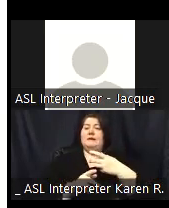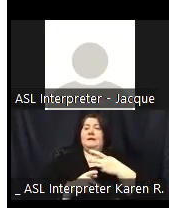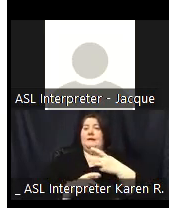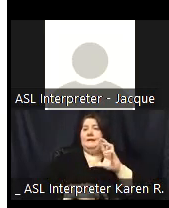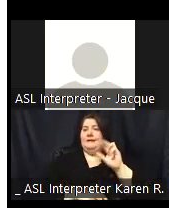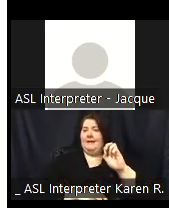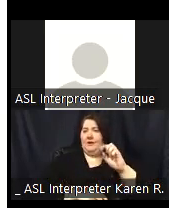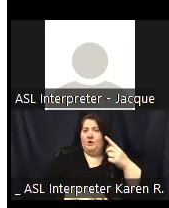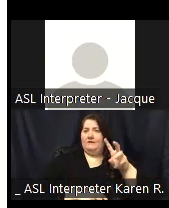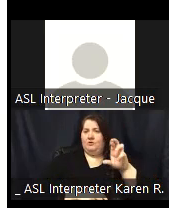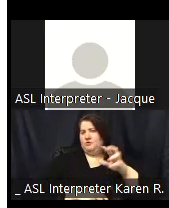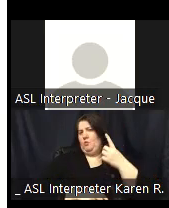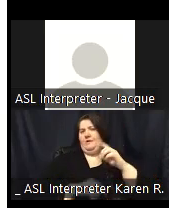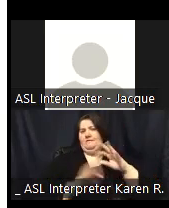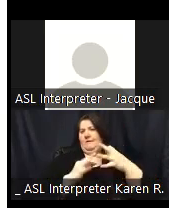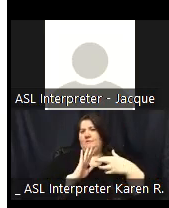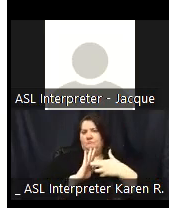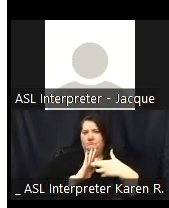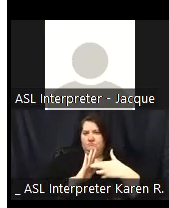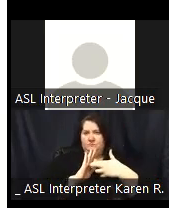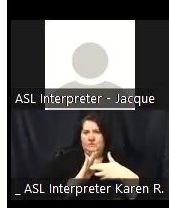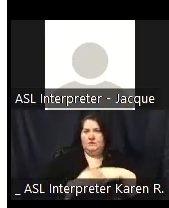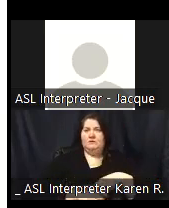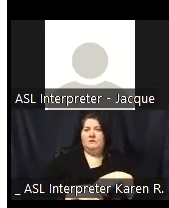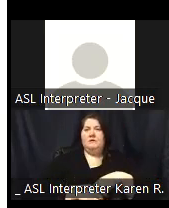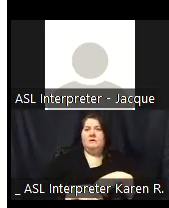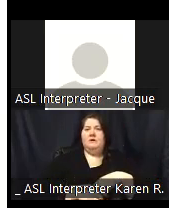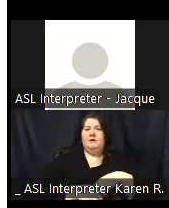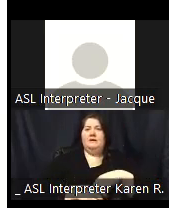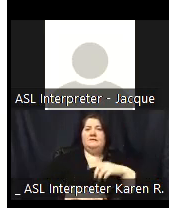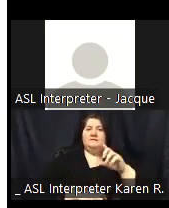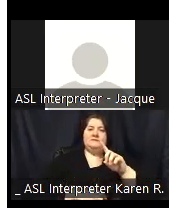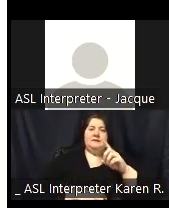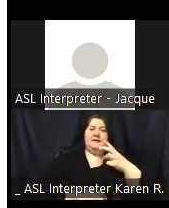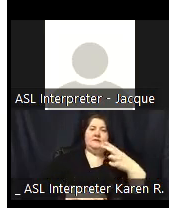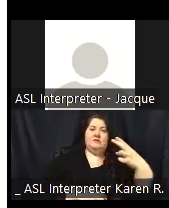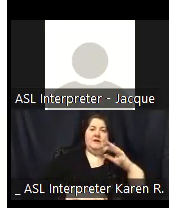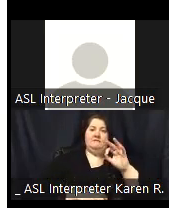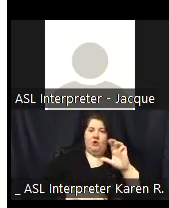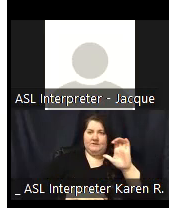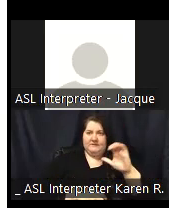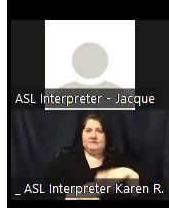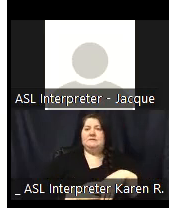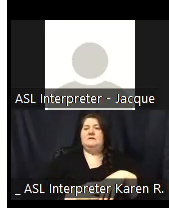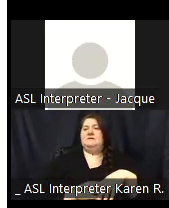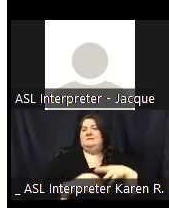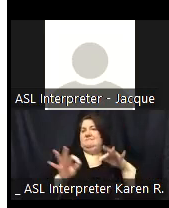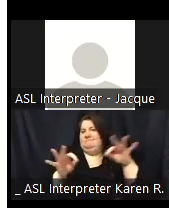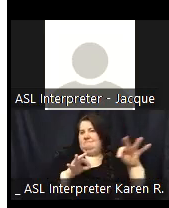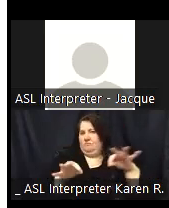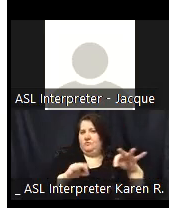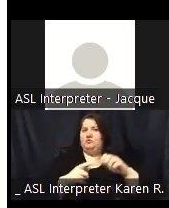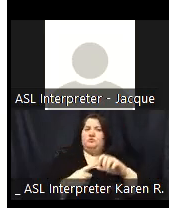one family to represent in the scenario. A DHH FRC, who explains options to caregiver and supports their